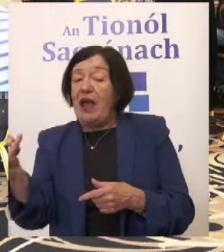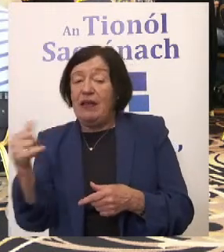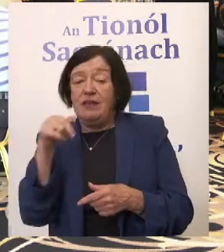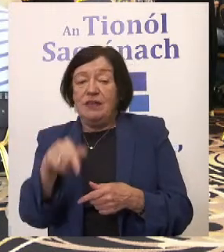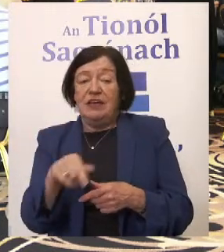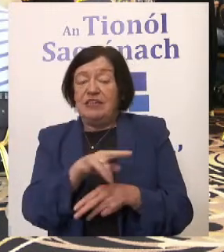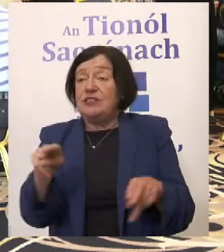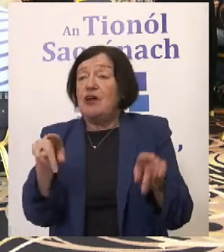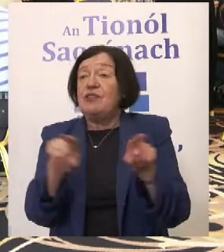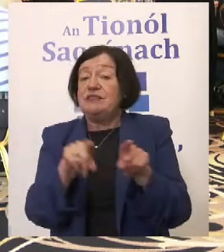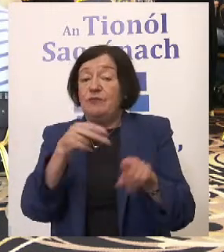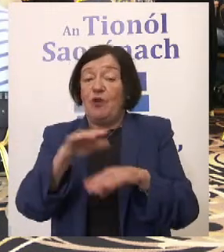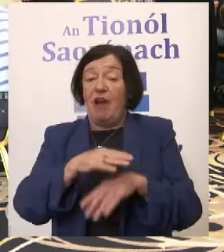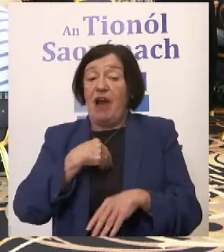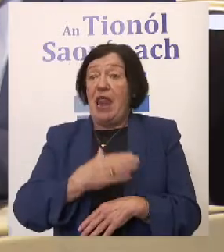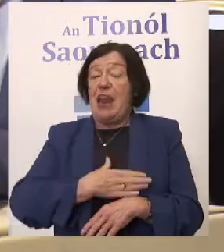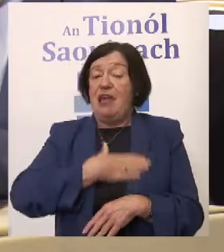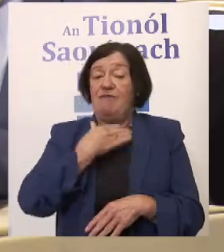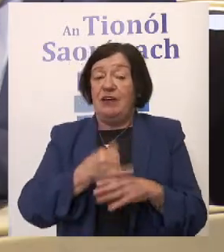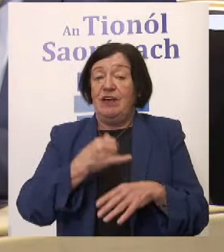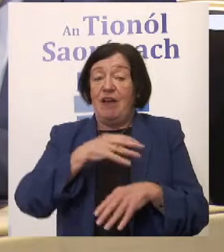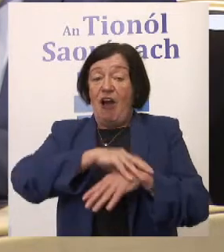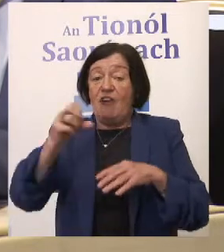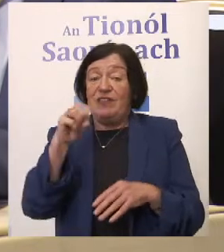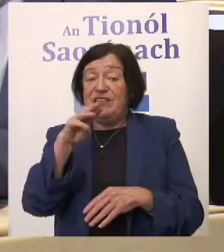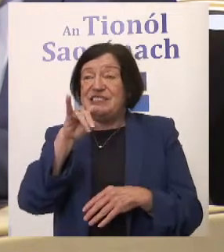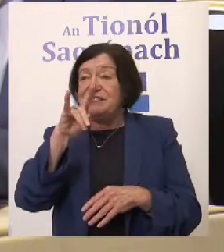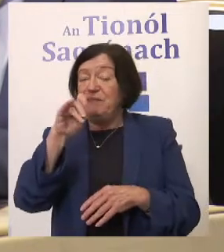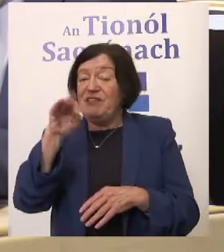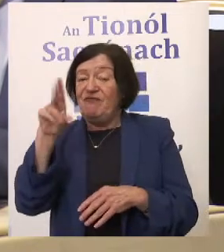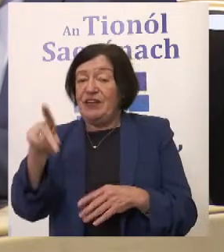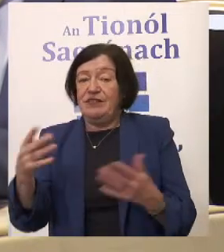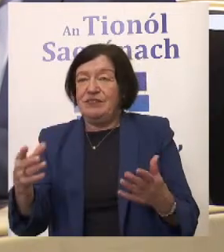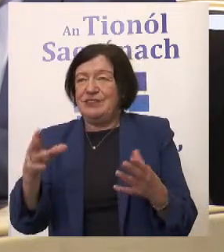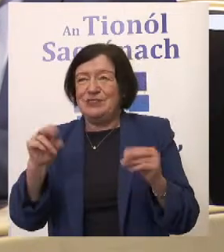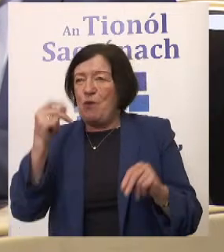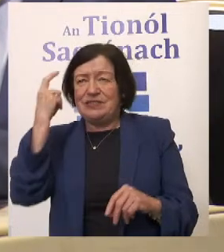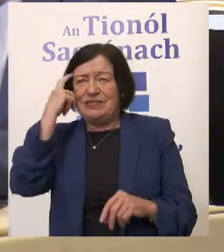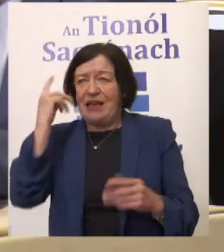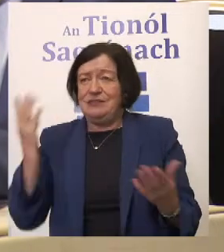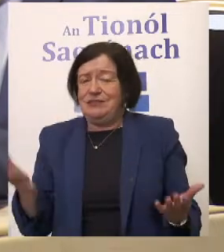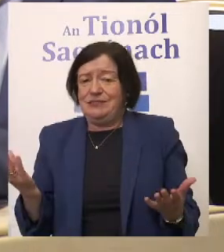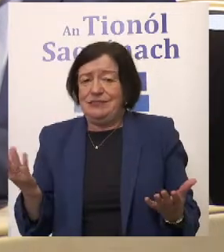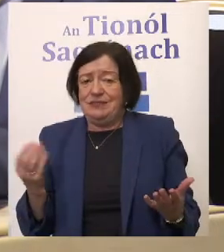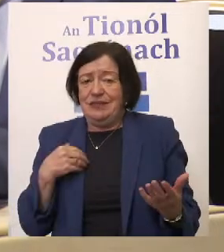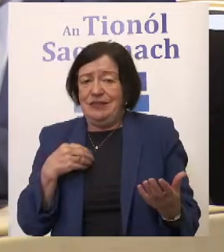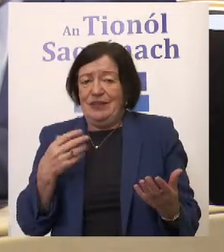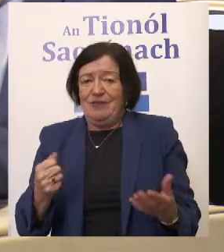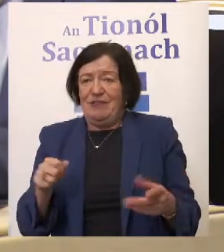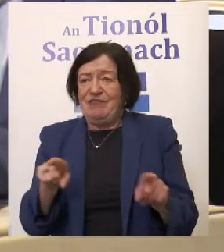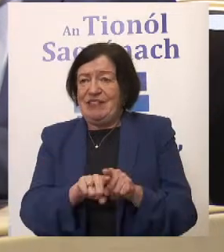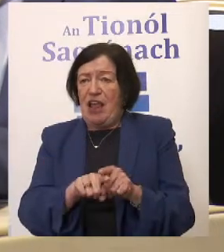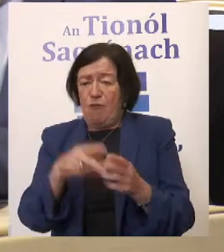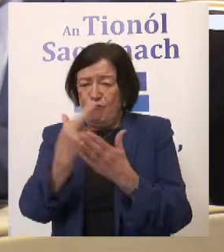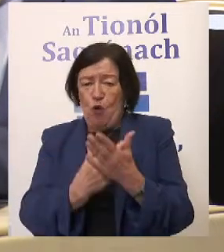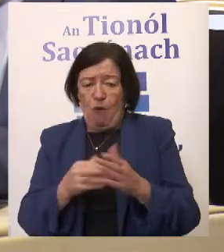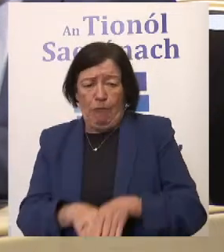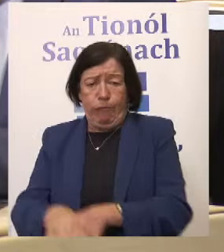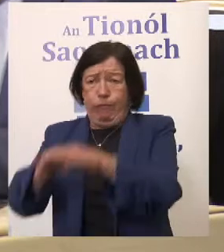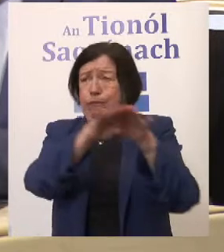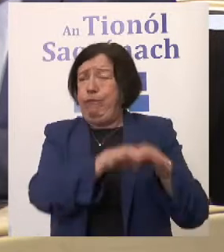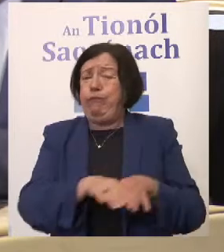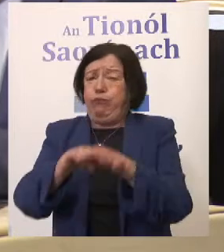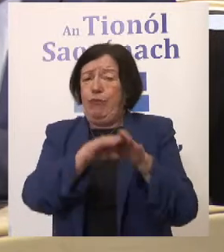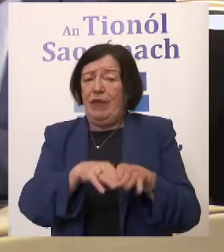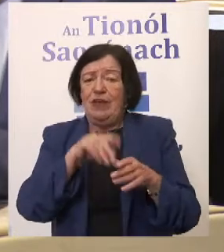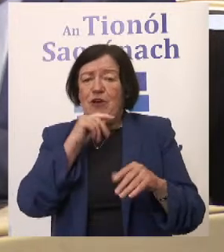same as they are where I live, which is just off Smithfield. It makes no sense that we have a flat rule across that, and there should be a lot more